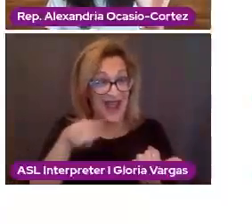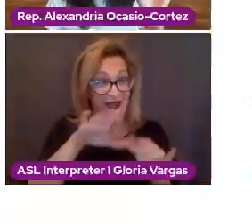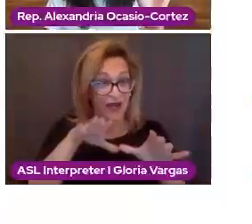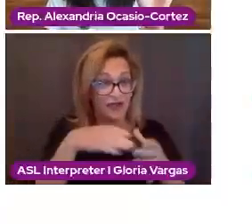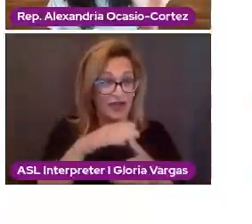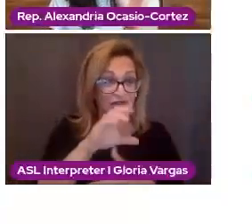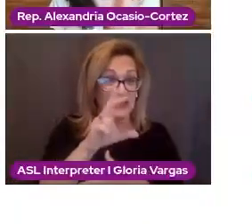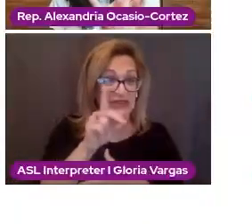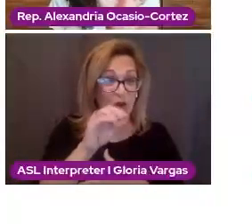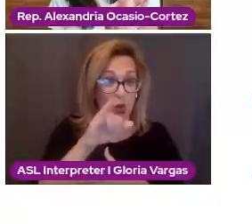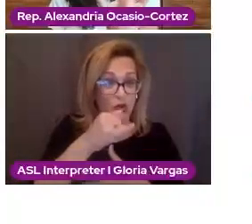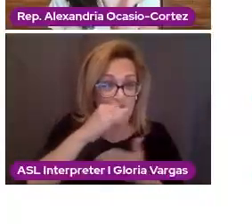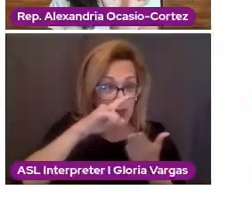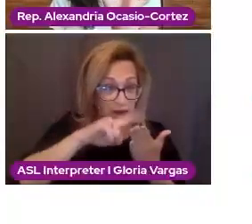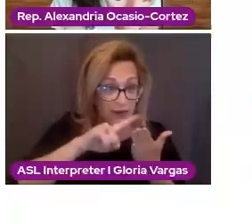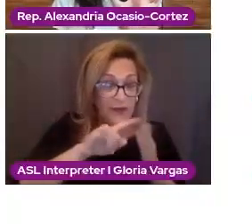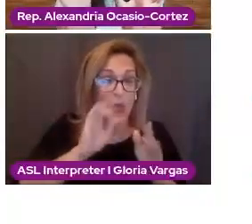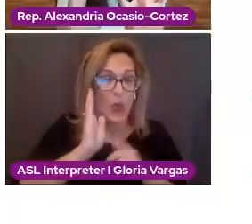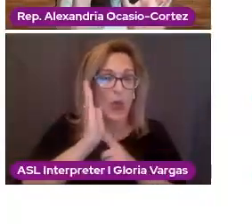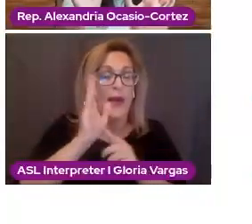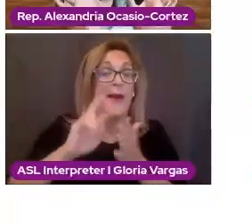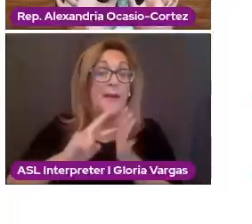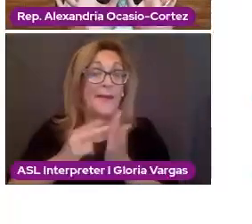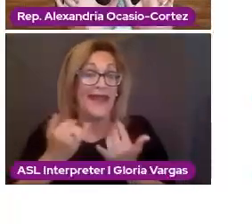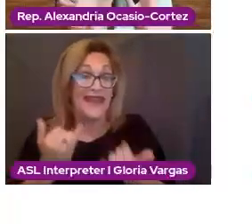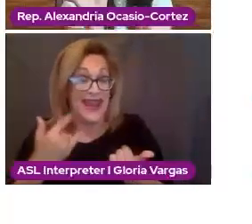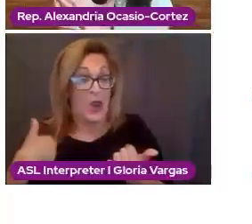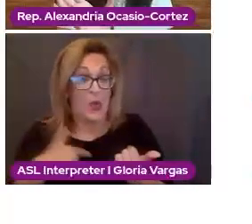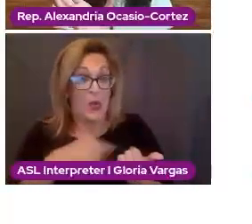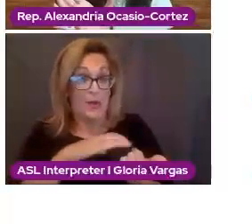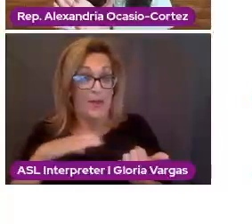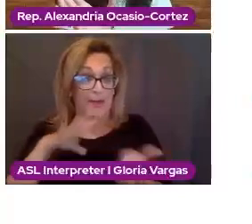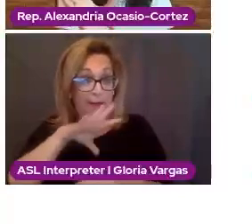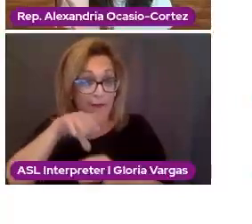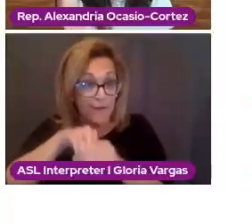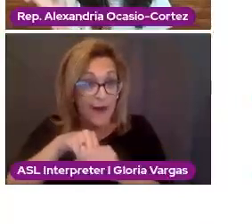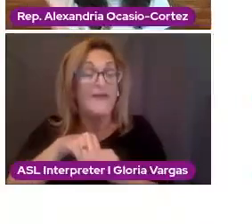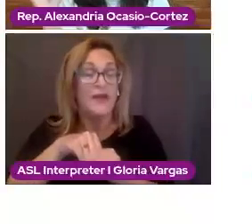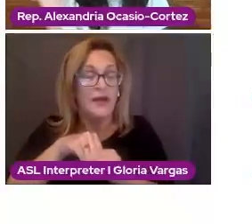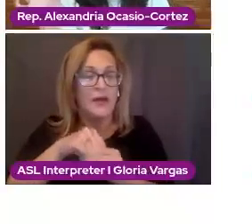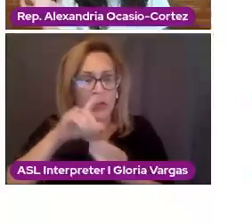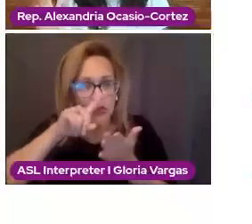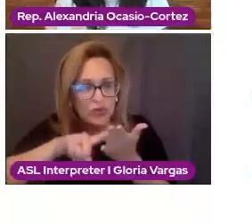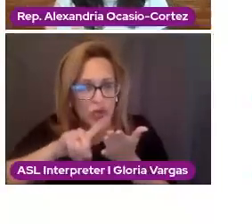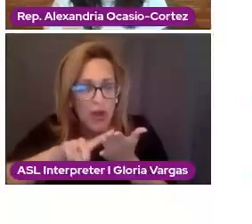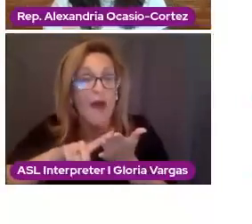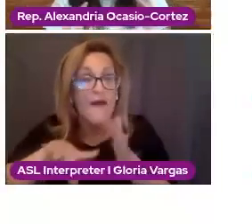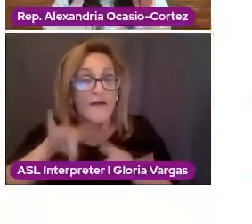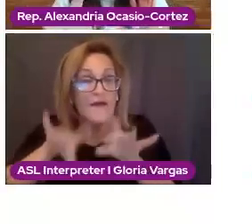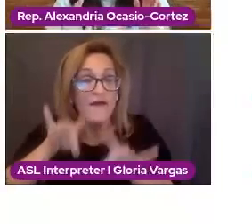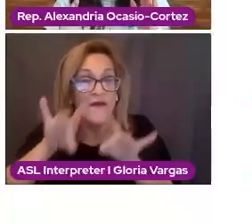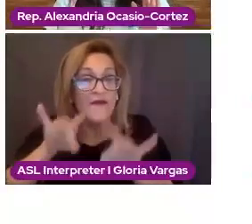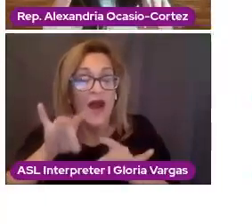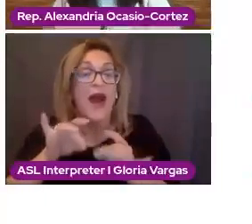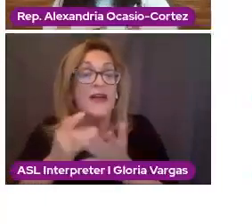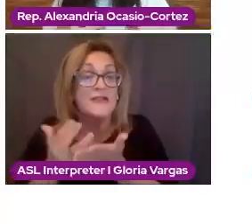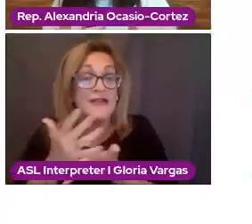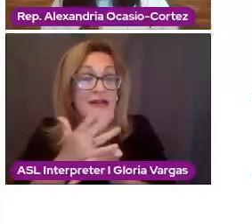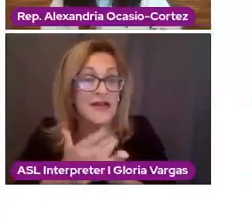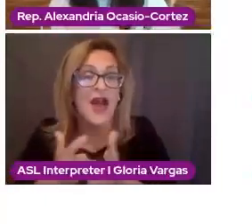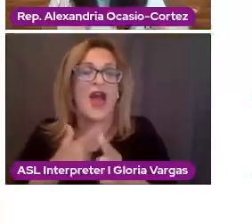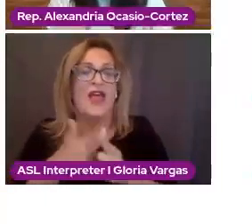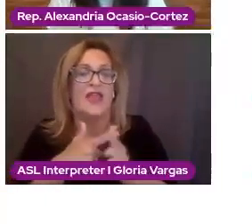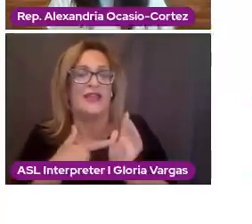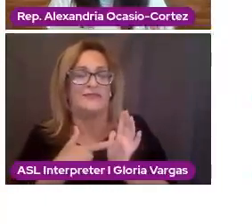investigate and we share the results of our investigation. And it is up to the Department of Justice to do something about it. And I